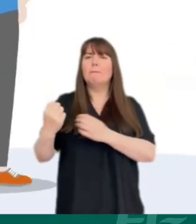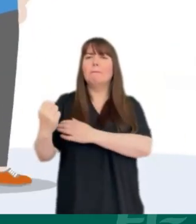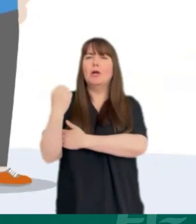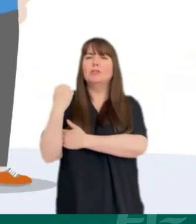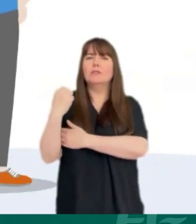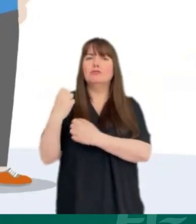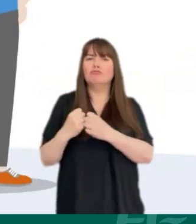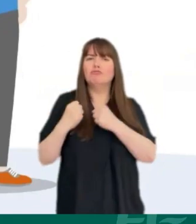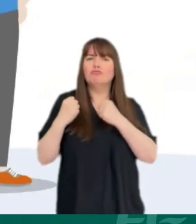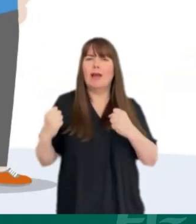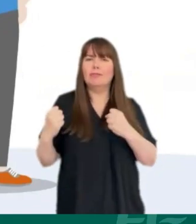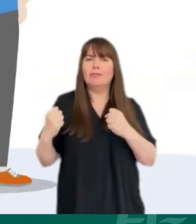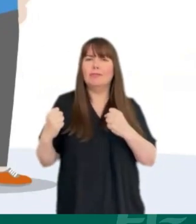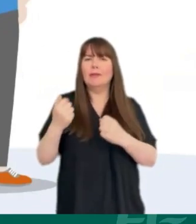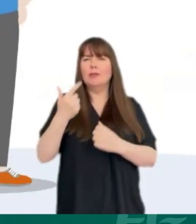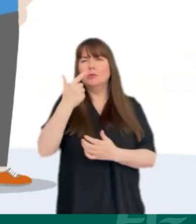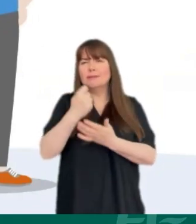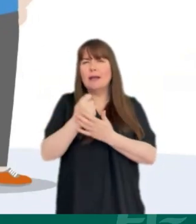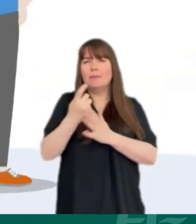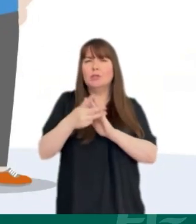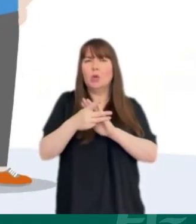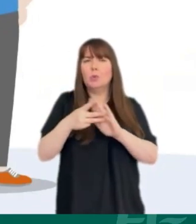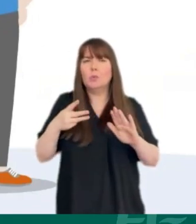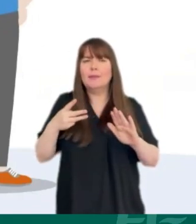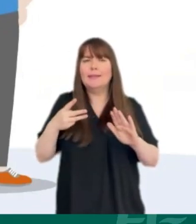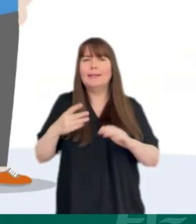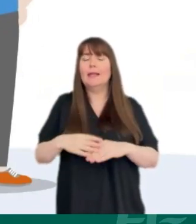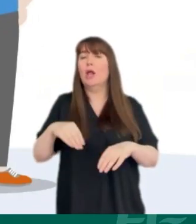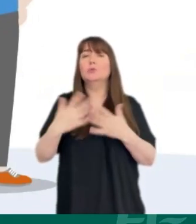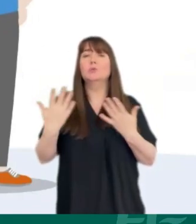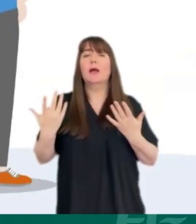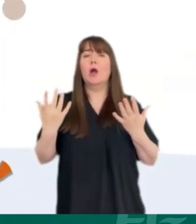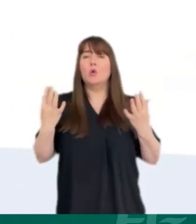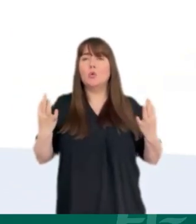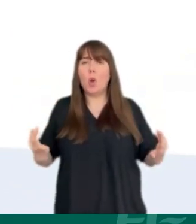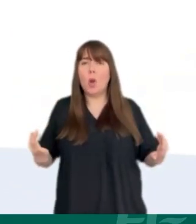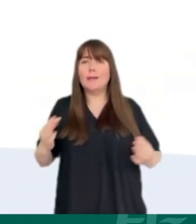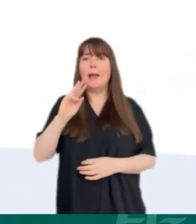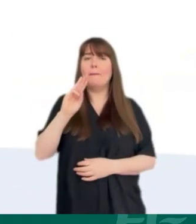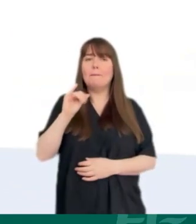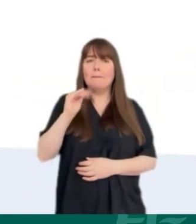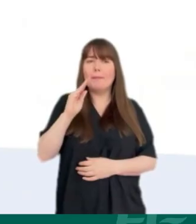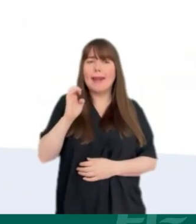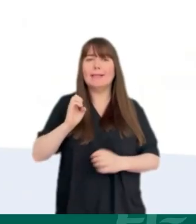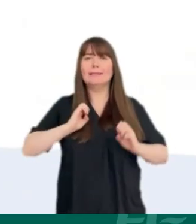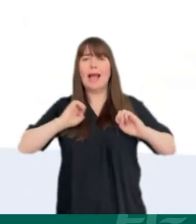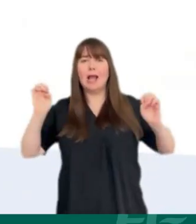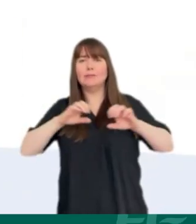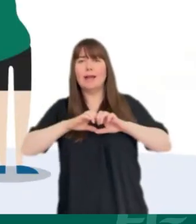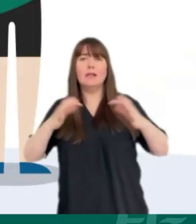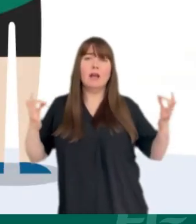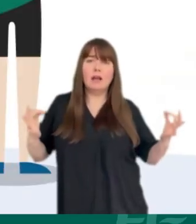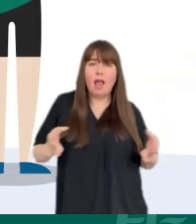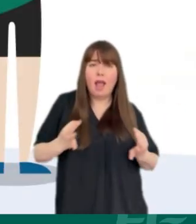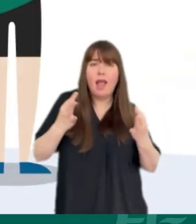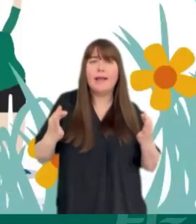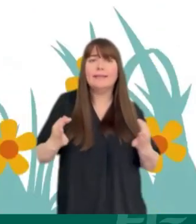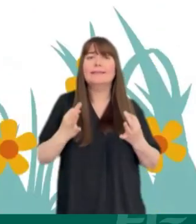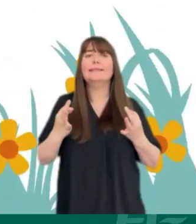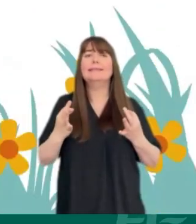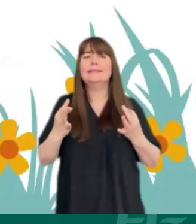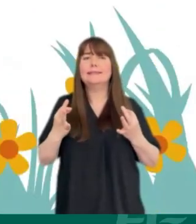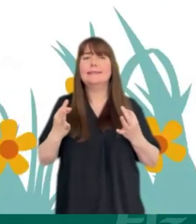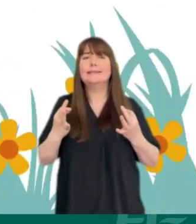do muscle strengthening exercises on at least 2 days a week. This can include Pilates, yoga, an exercise